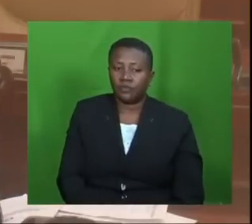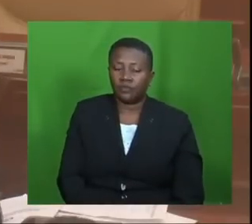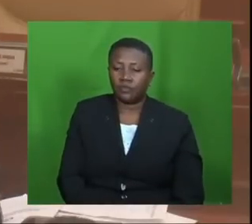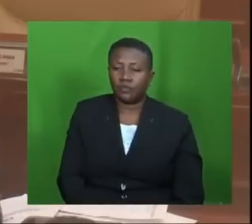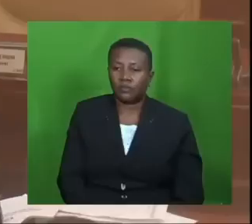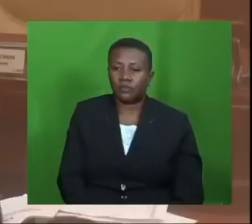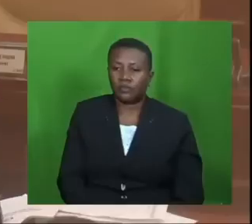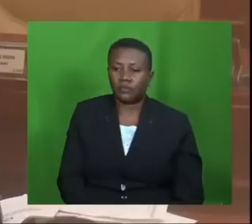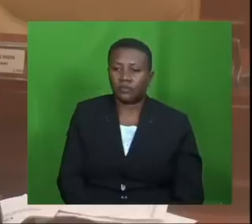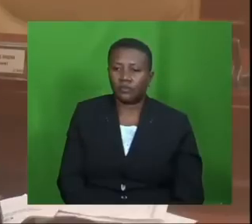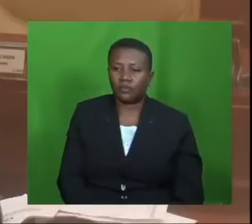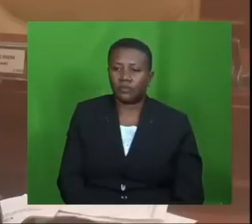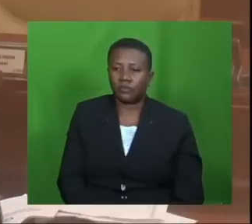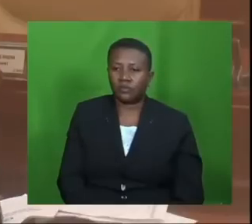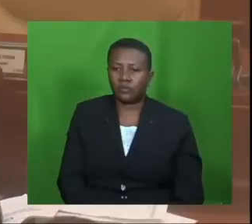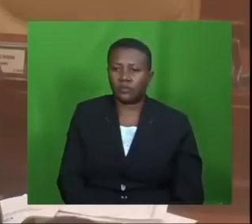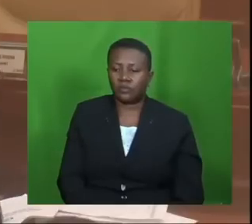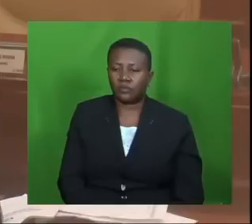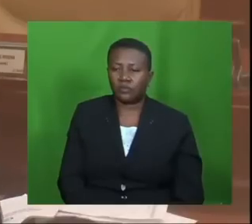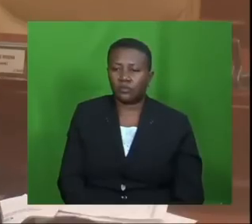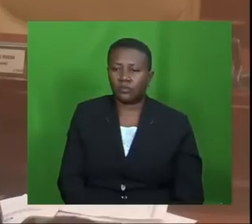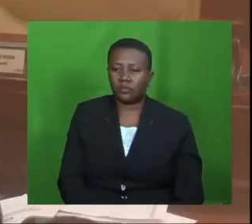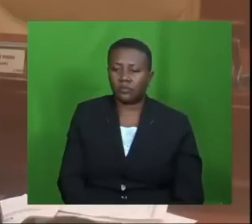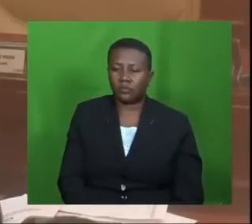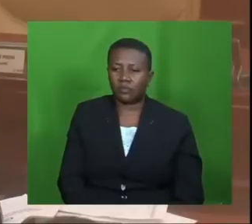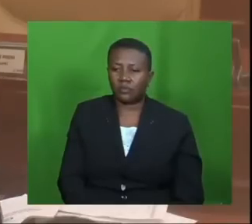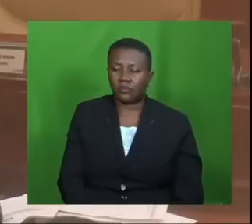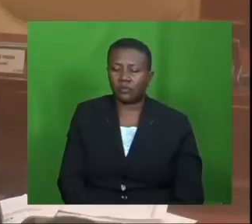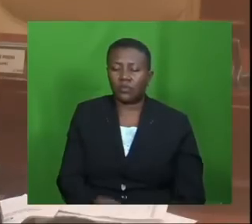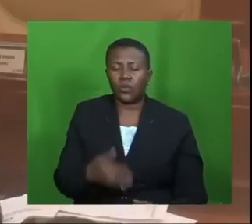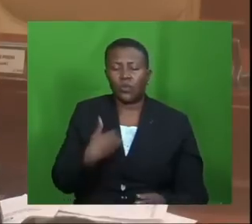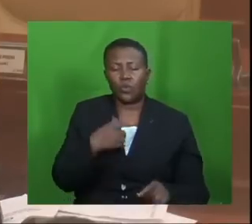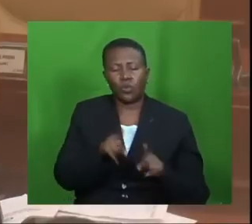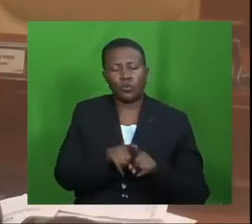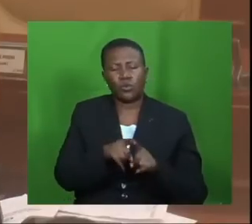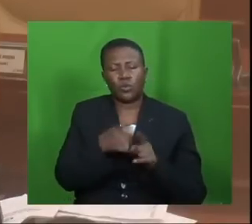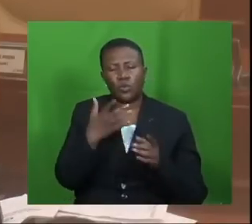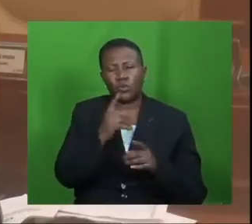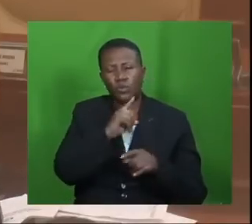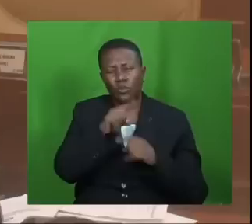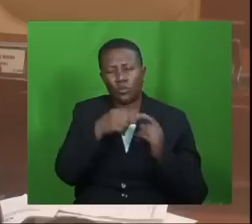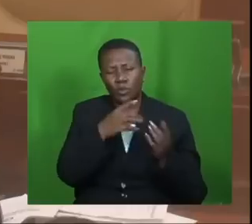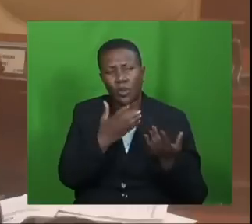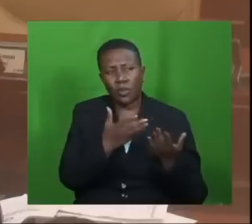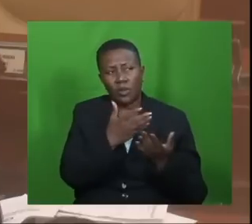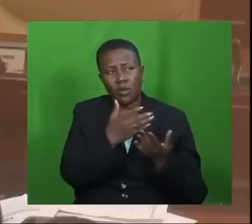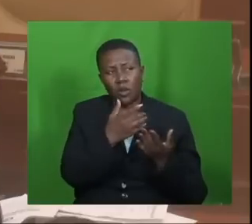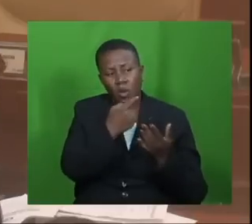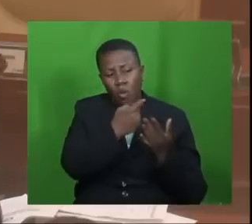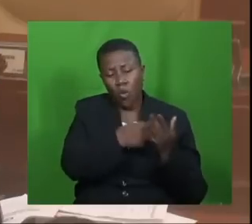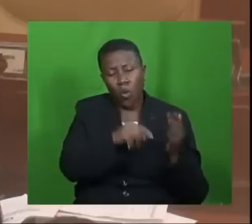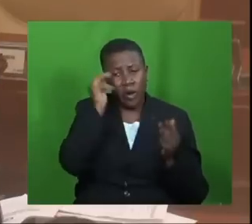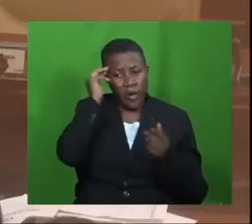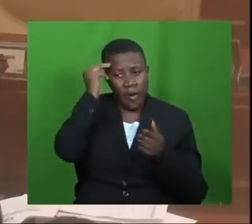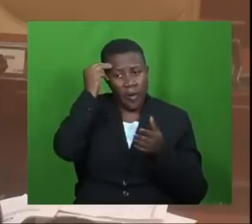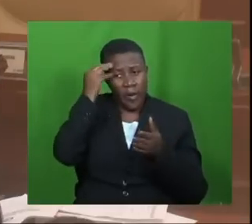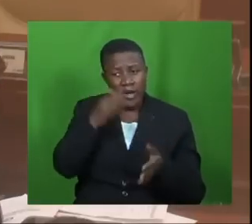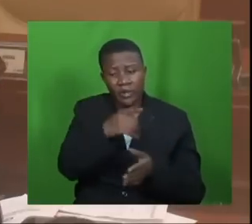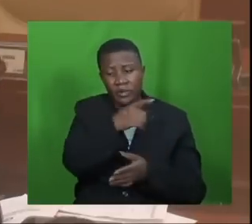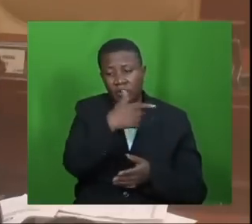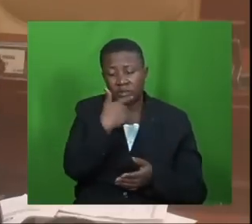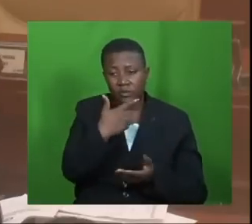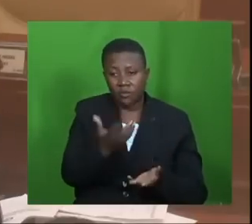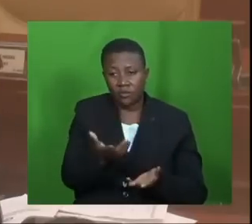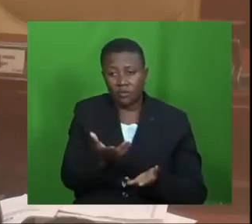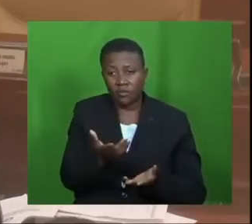I also want to go back to some of the objectives that our Honourable Minister raised, that is put us on a very